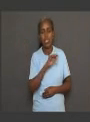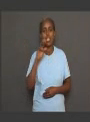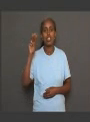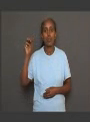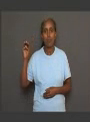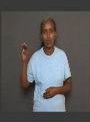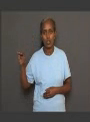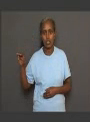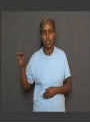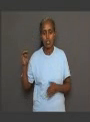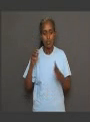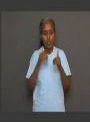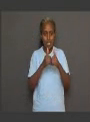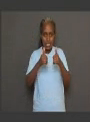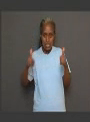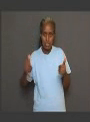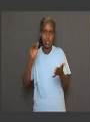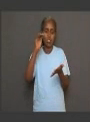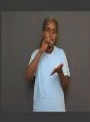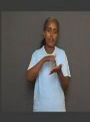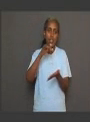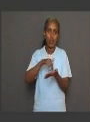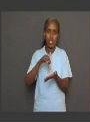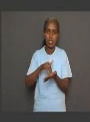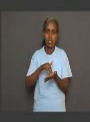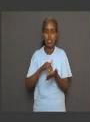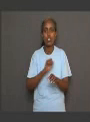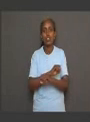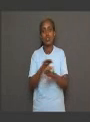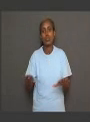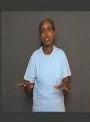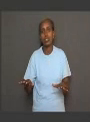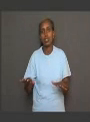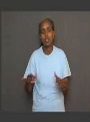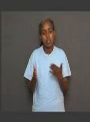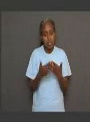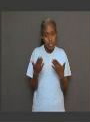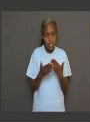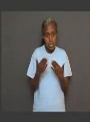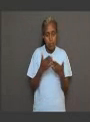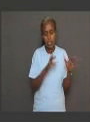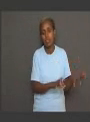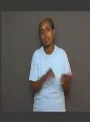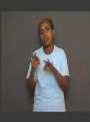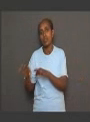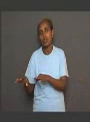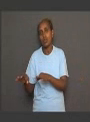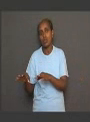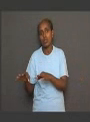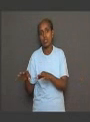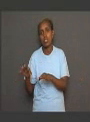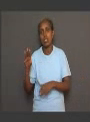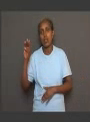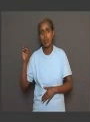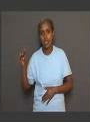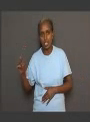mode for discrete frequency distribution, we simply substitute the